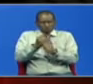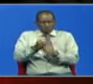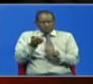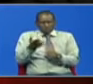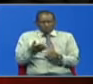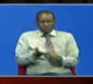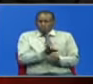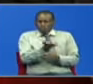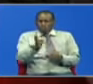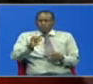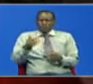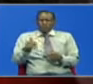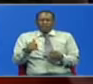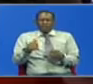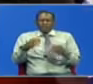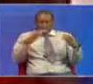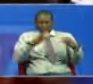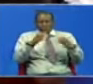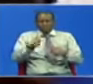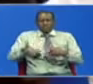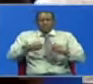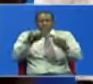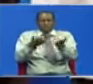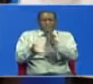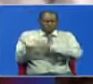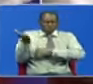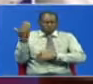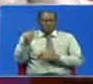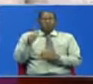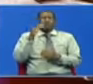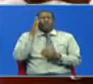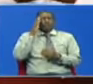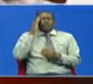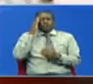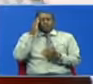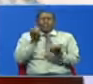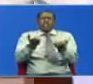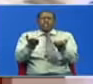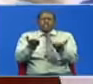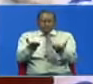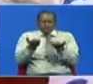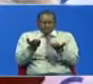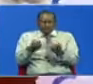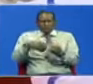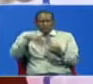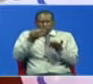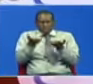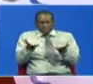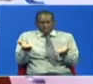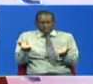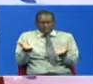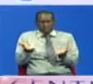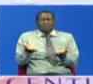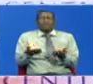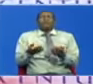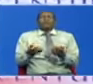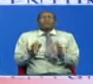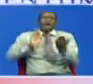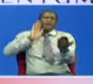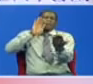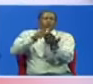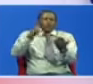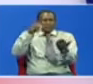those other corporates that gave in the past, we know this, the need is growing. So if we approach you again and you have to